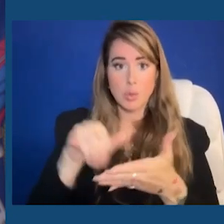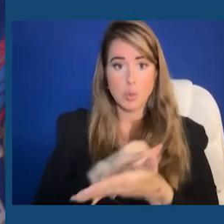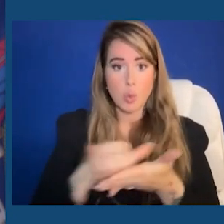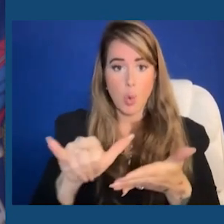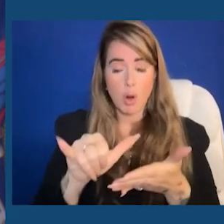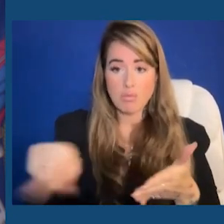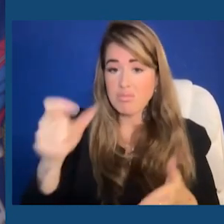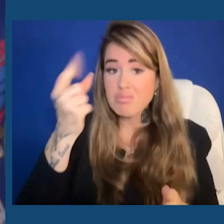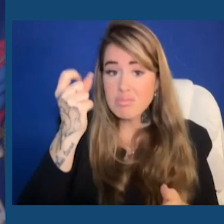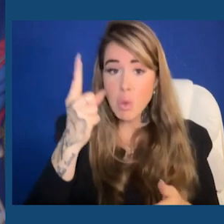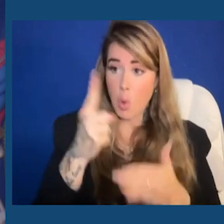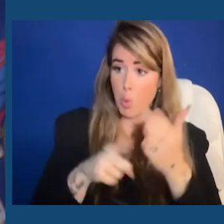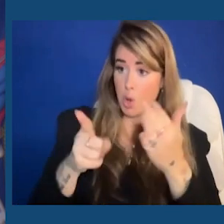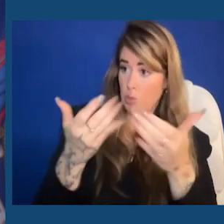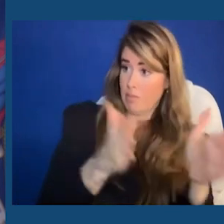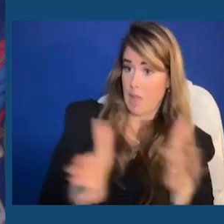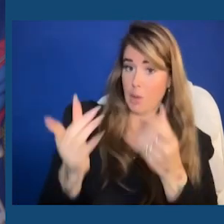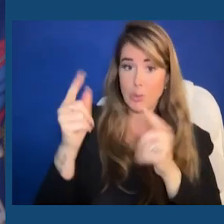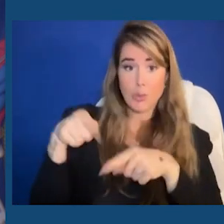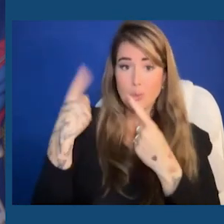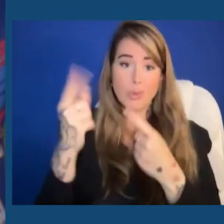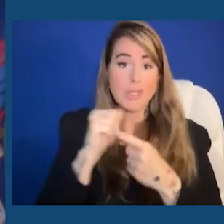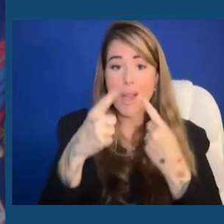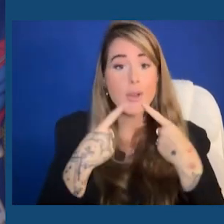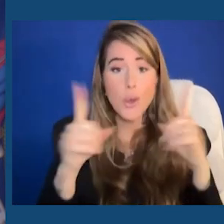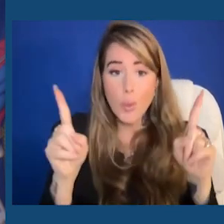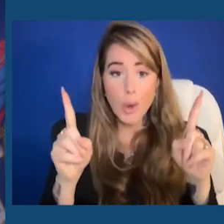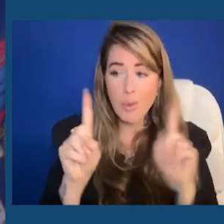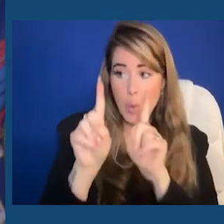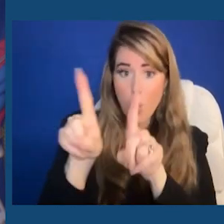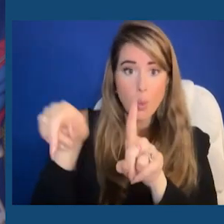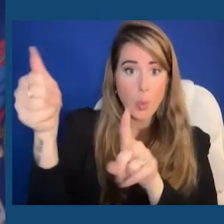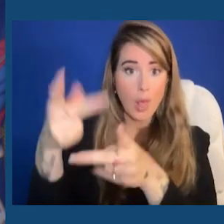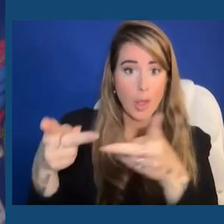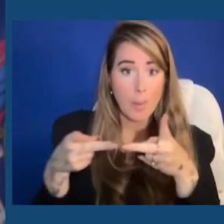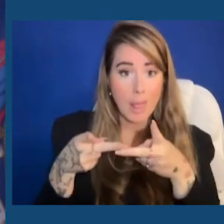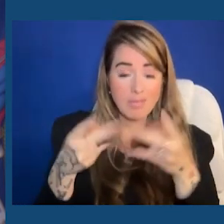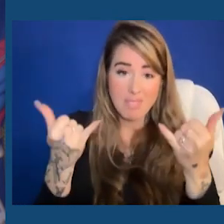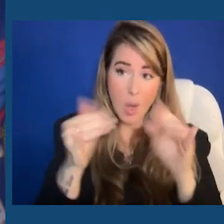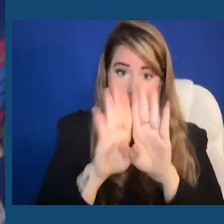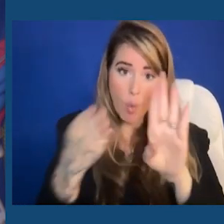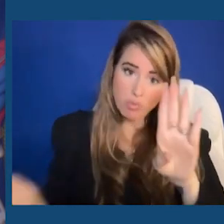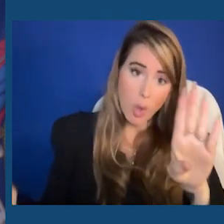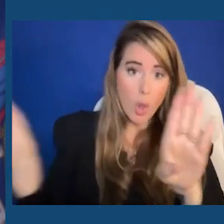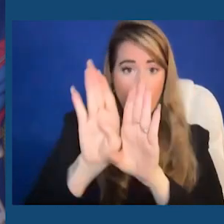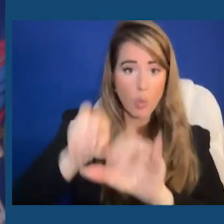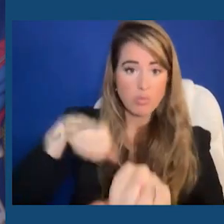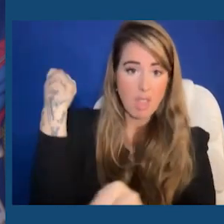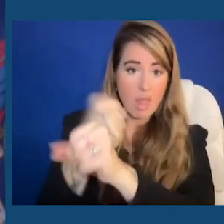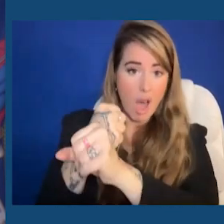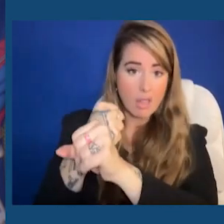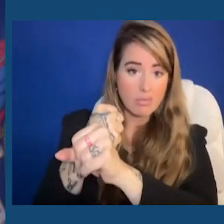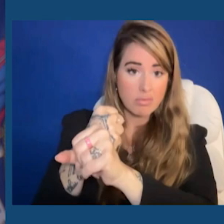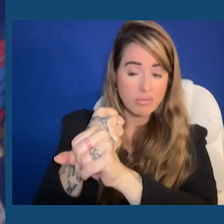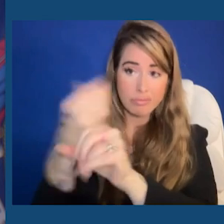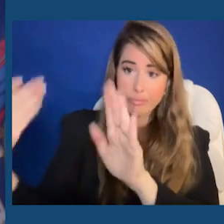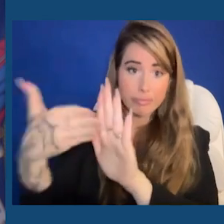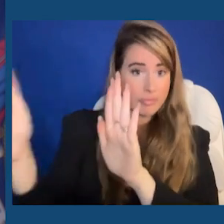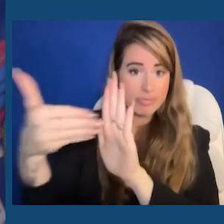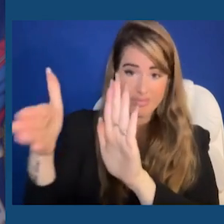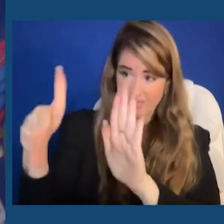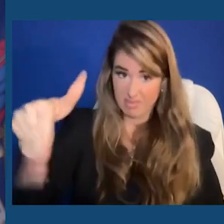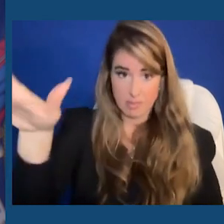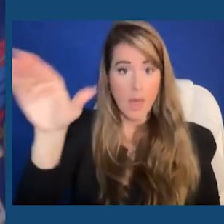work anymore. Go somewhere else. The doors are closed. They're locked. And so this will